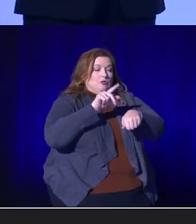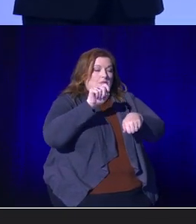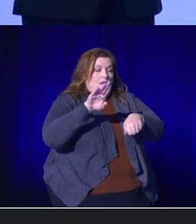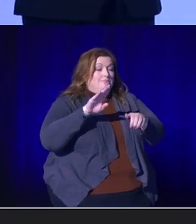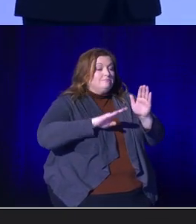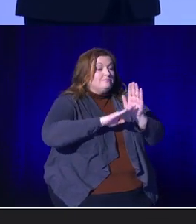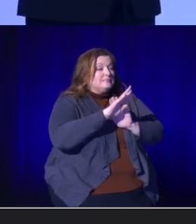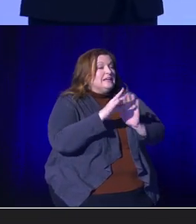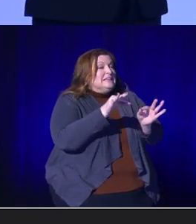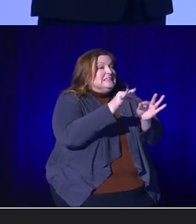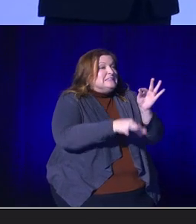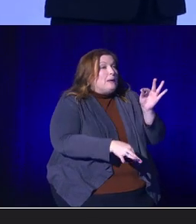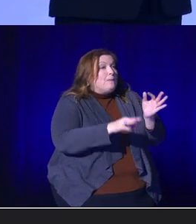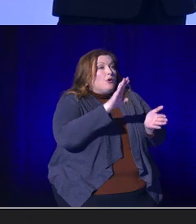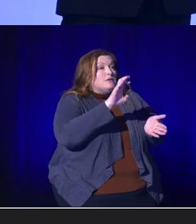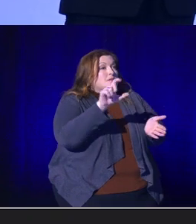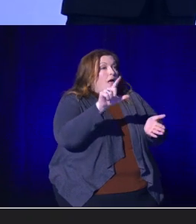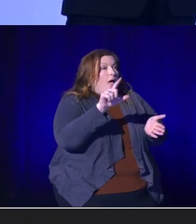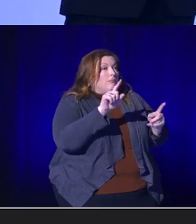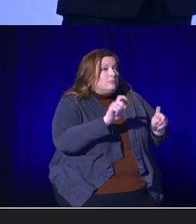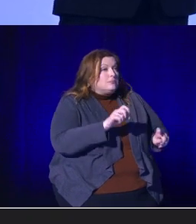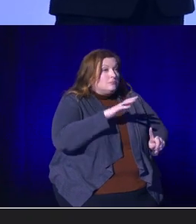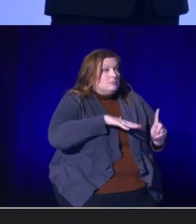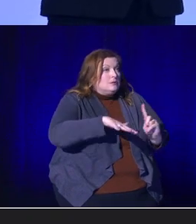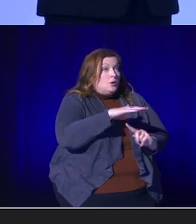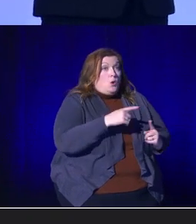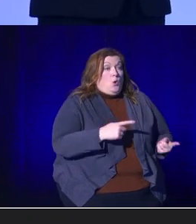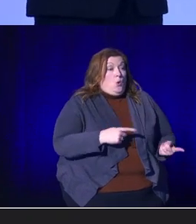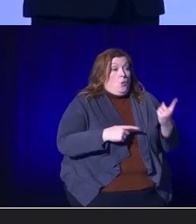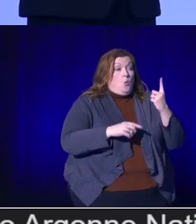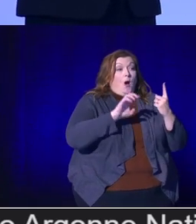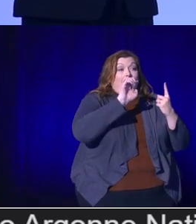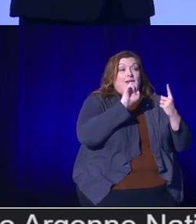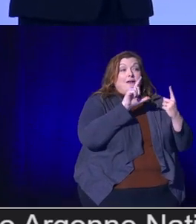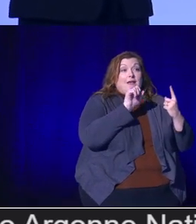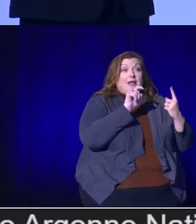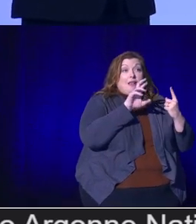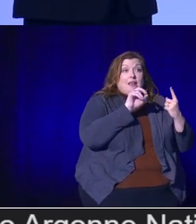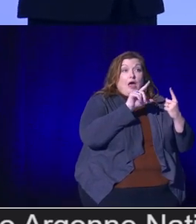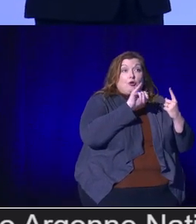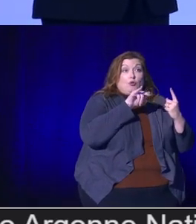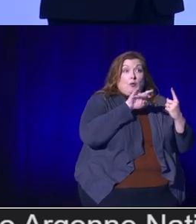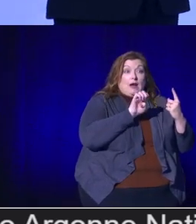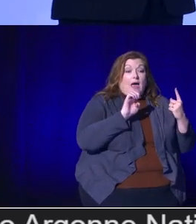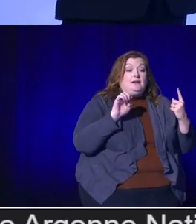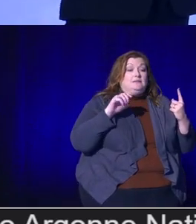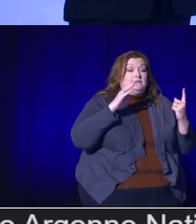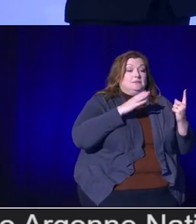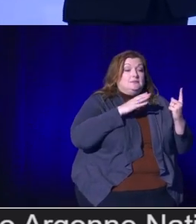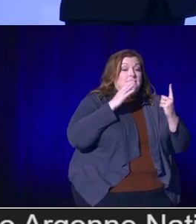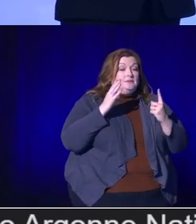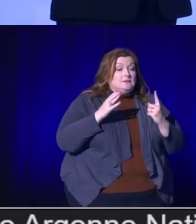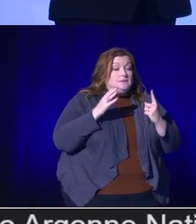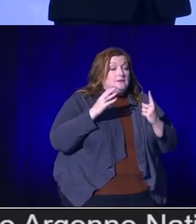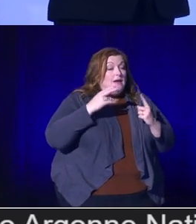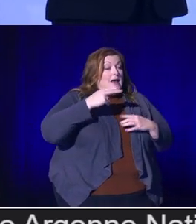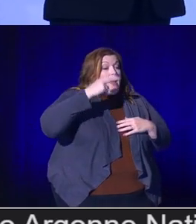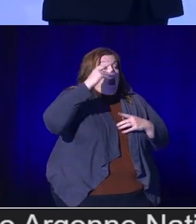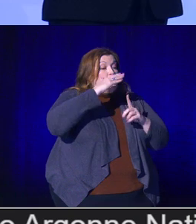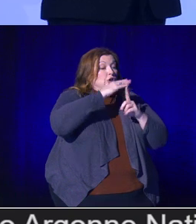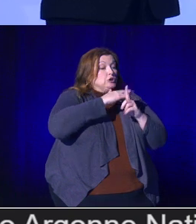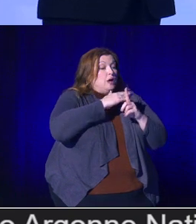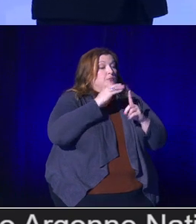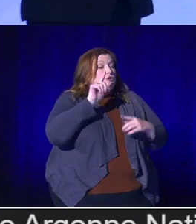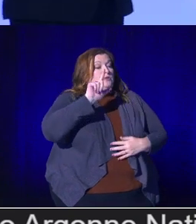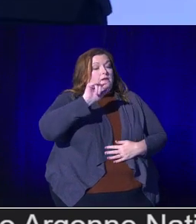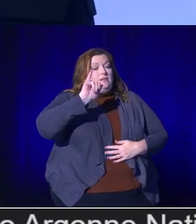test environment where we could hold one electrolyte and lithium electrode at a higher temperature than the other and measure the